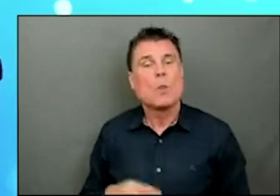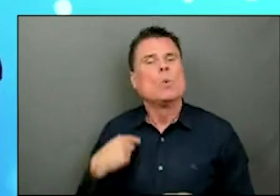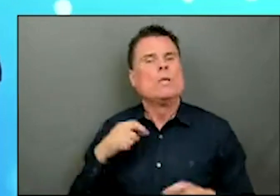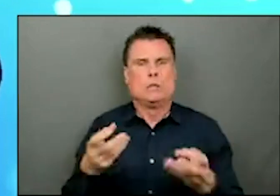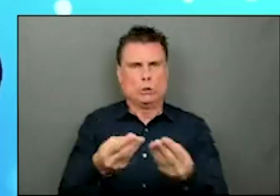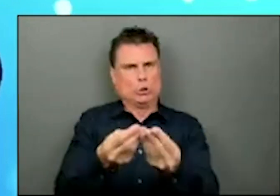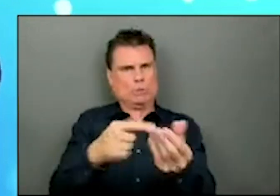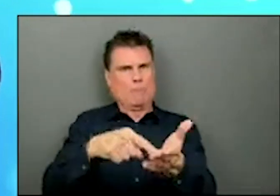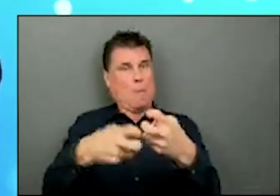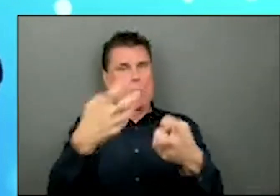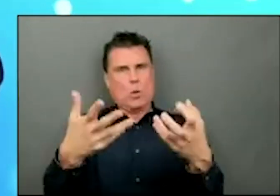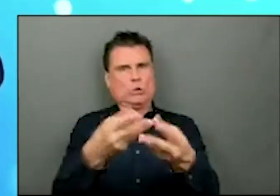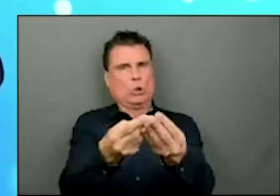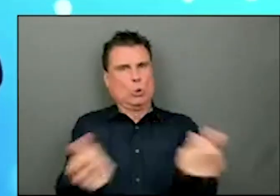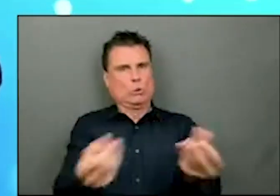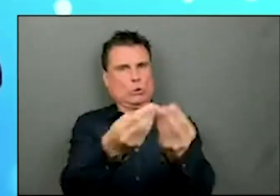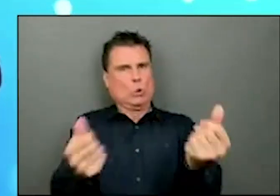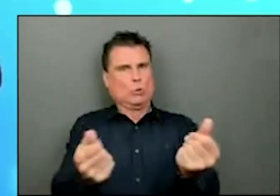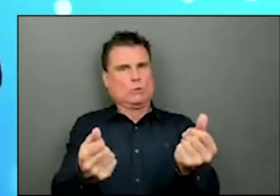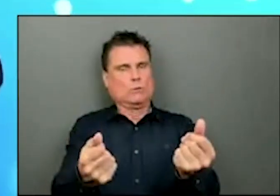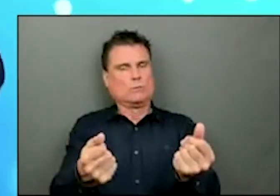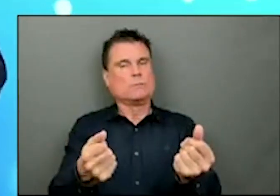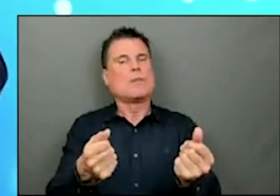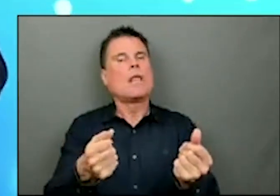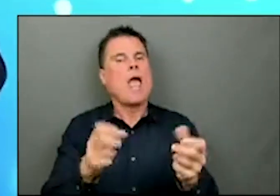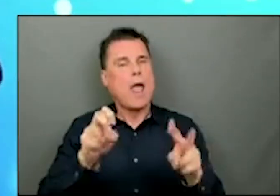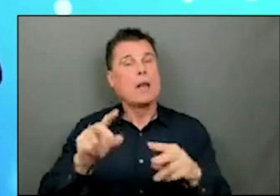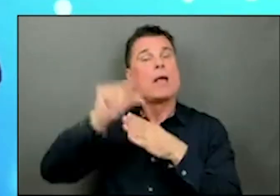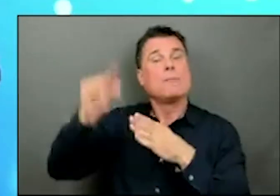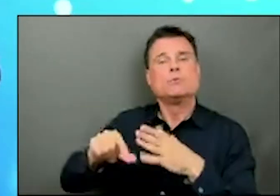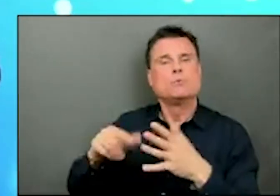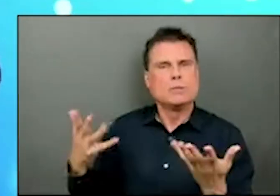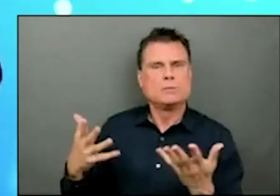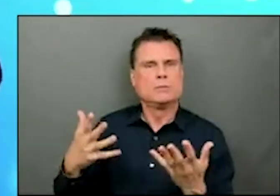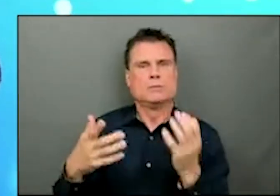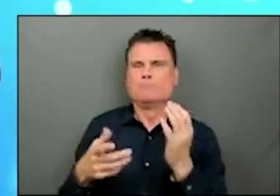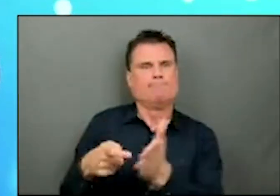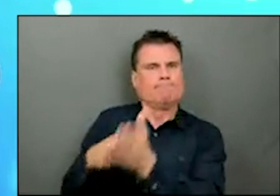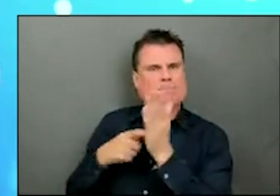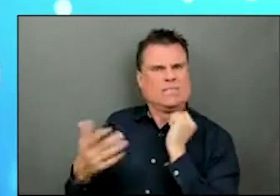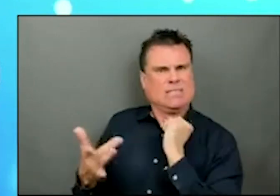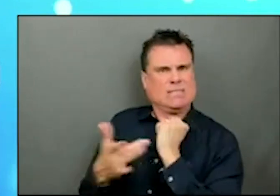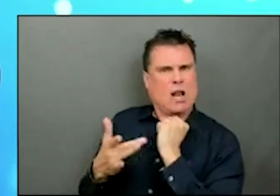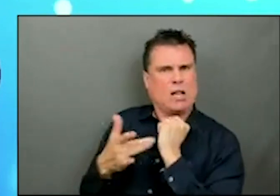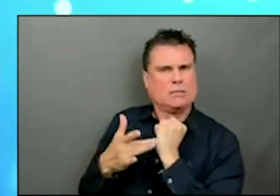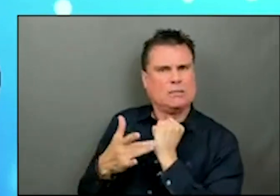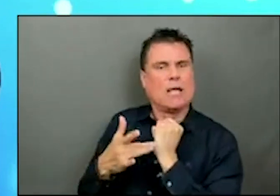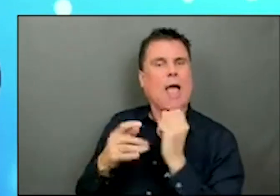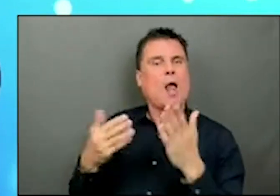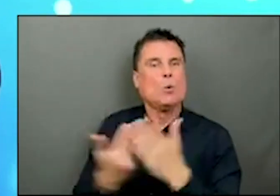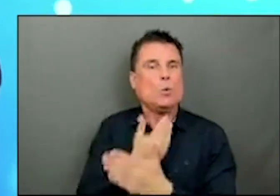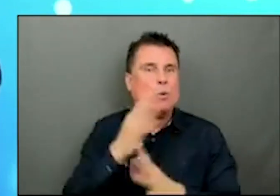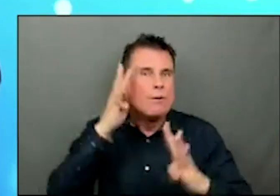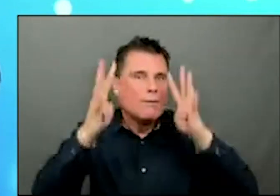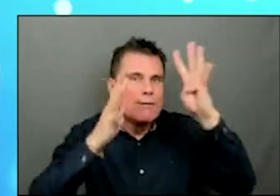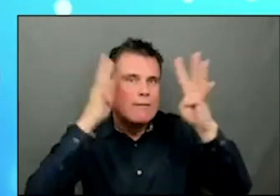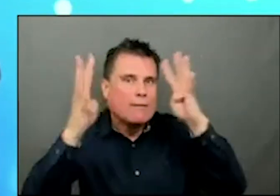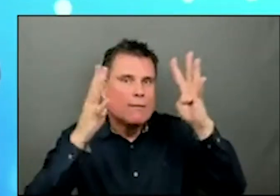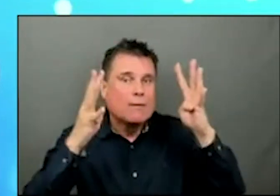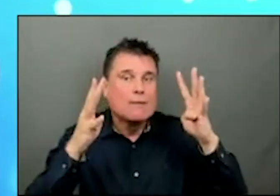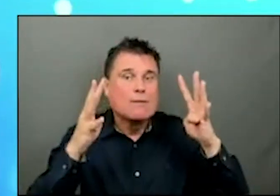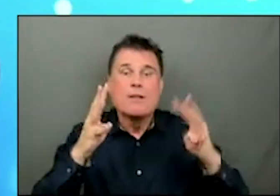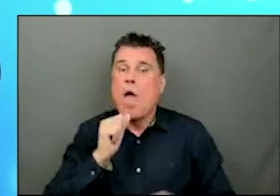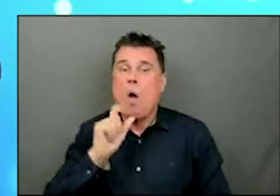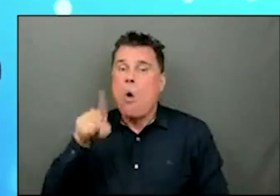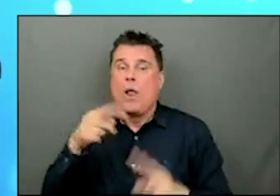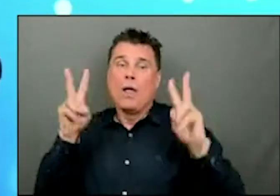about, but also governments will need the technology and the new innovation to help us not just survive, but to thrive